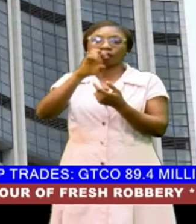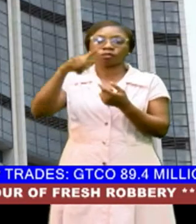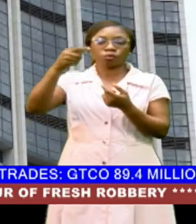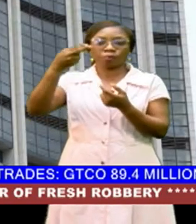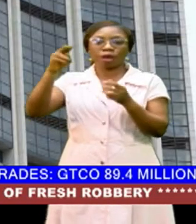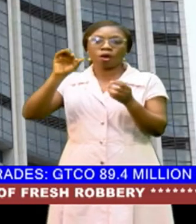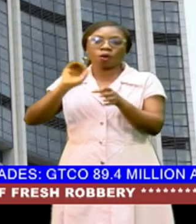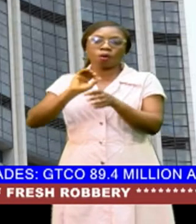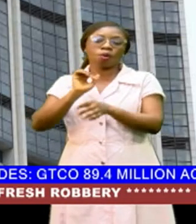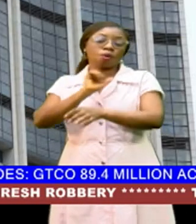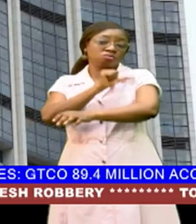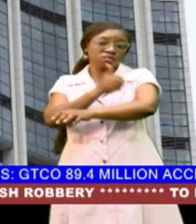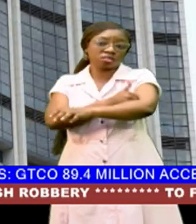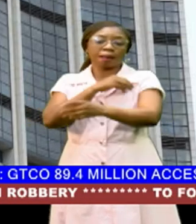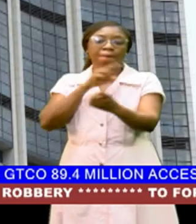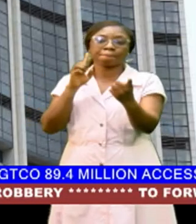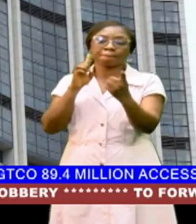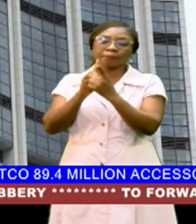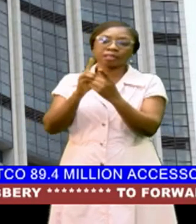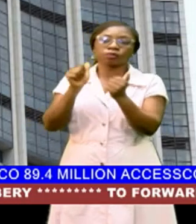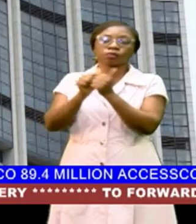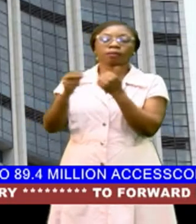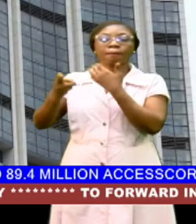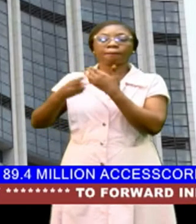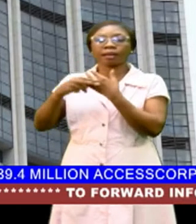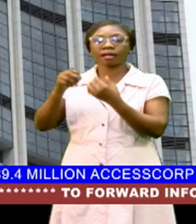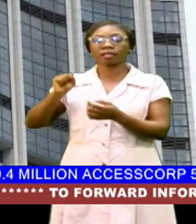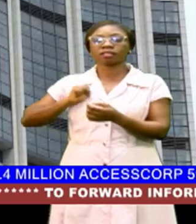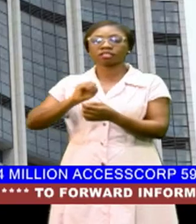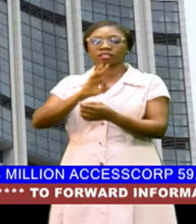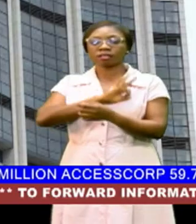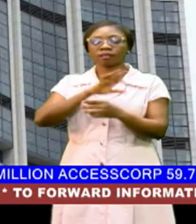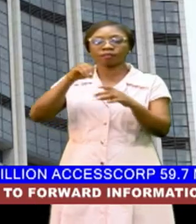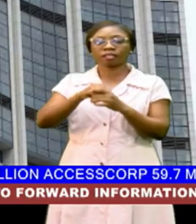with bank staff in the Ethiopian office in Addis Ababa.